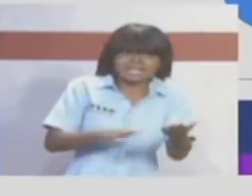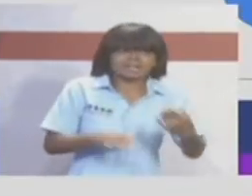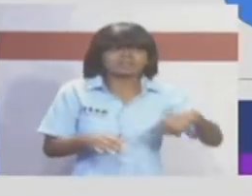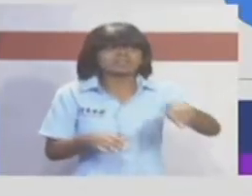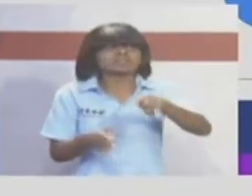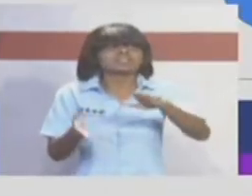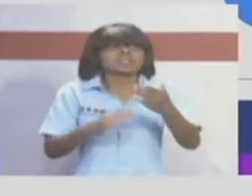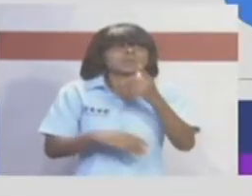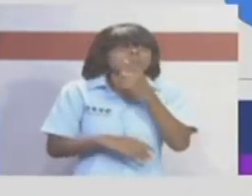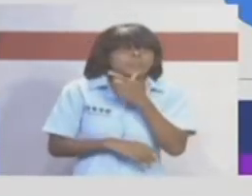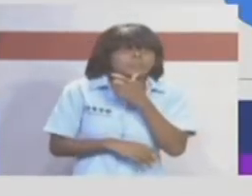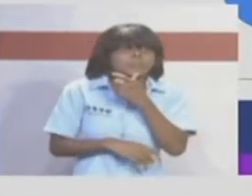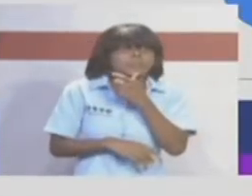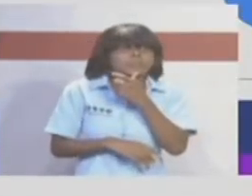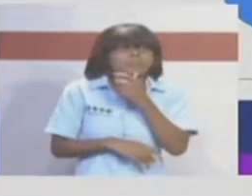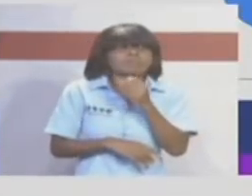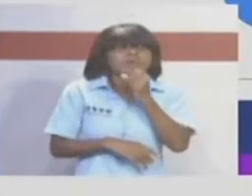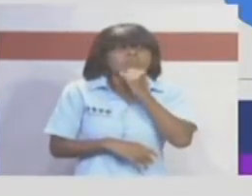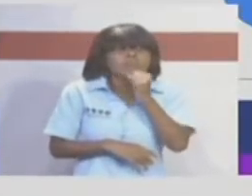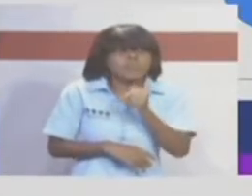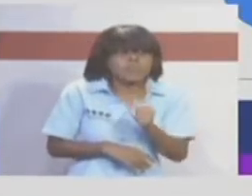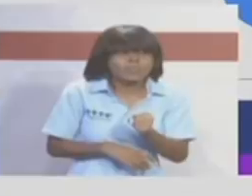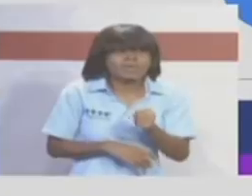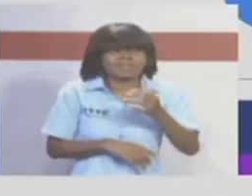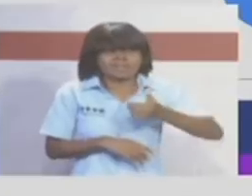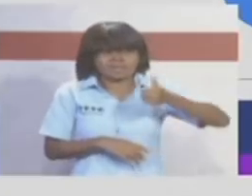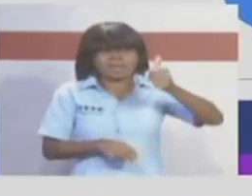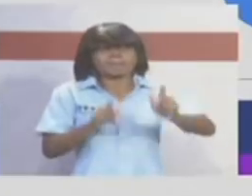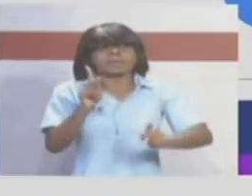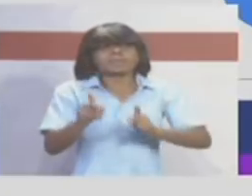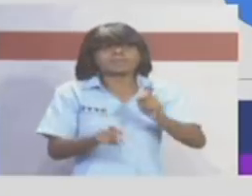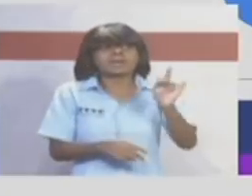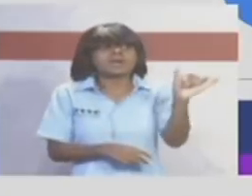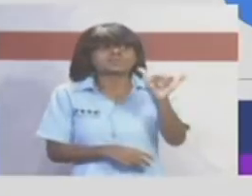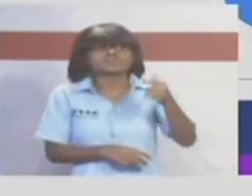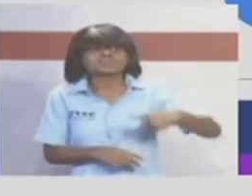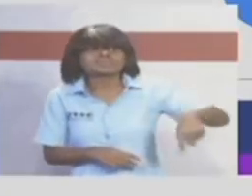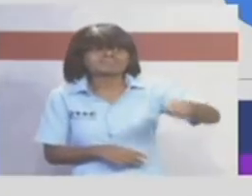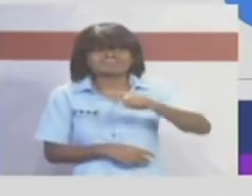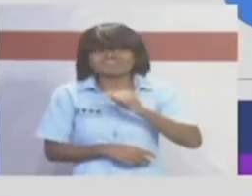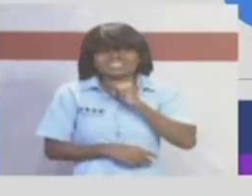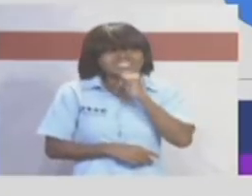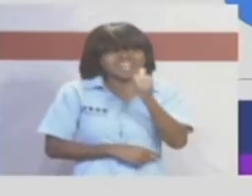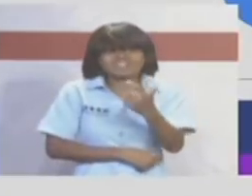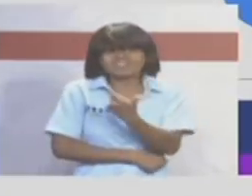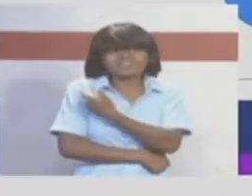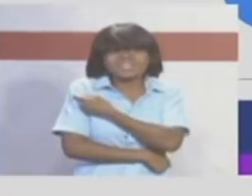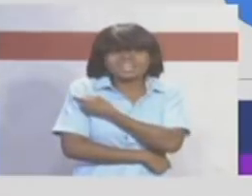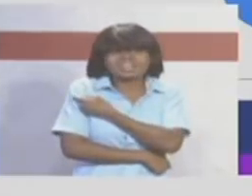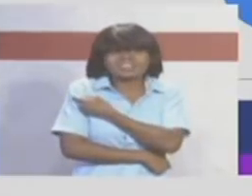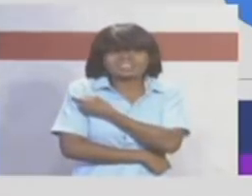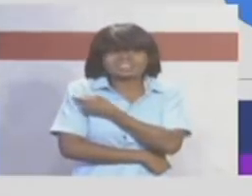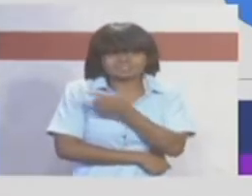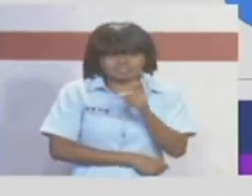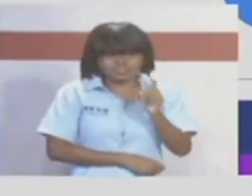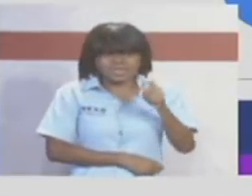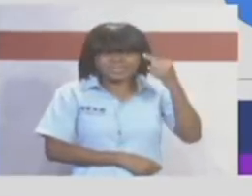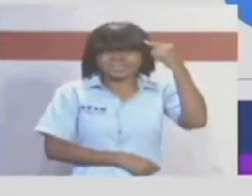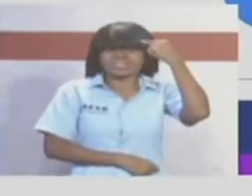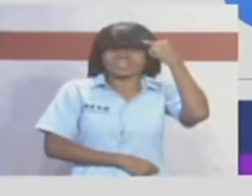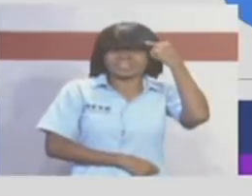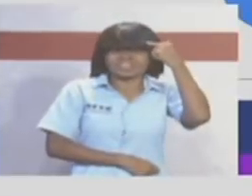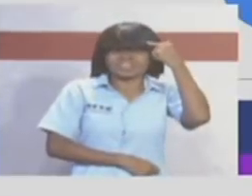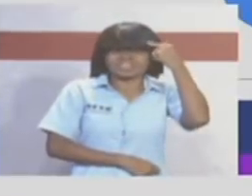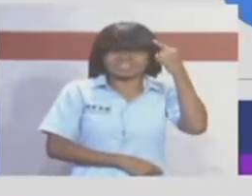unvaccinated. Would it be correct to then assume that all persons are not being